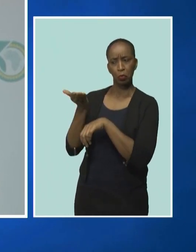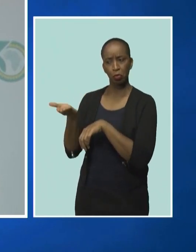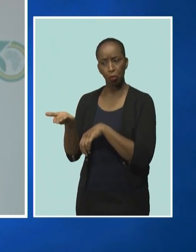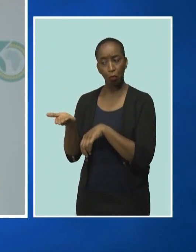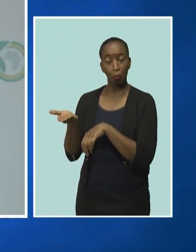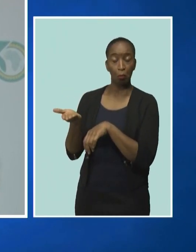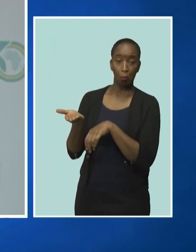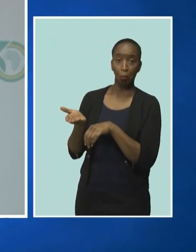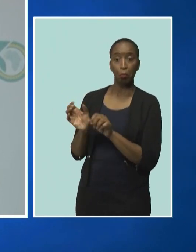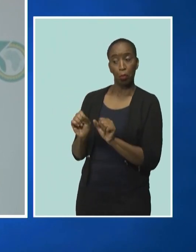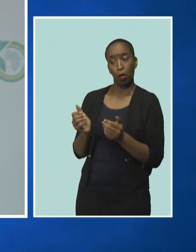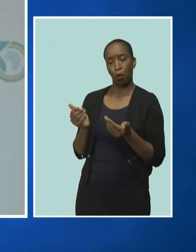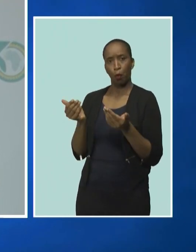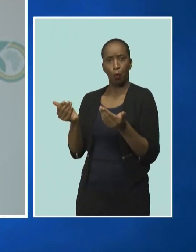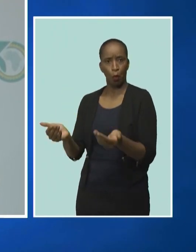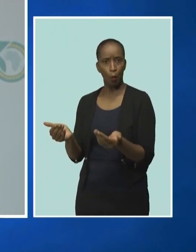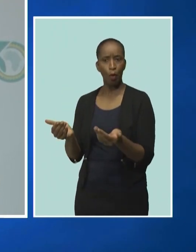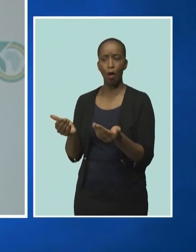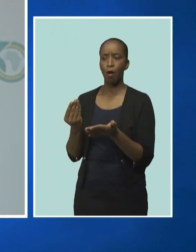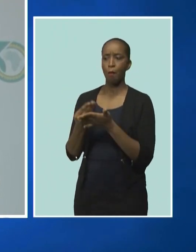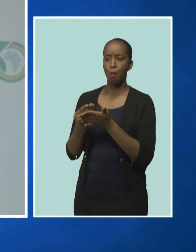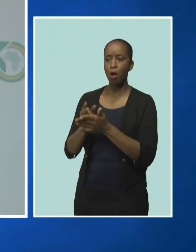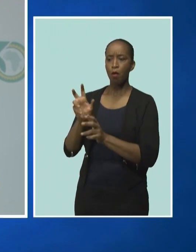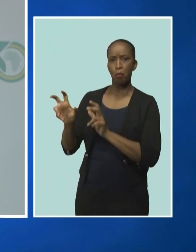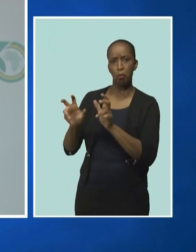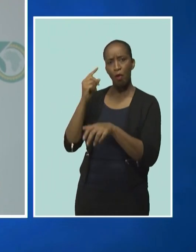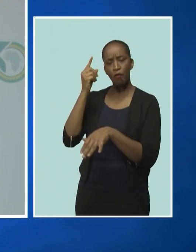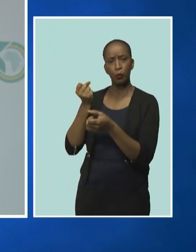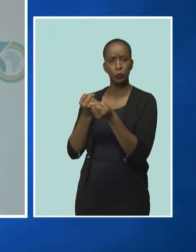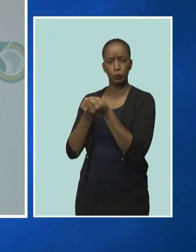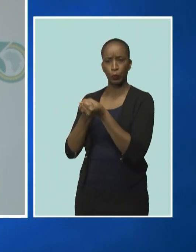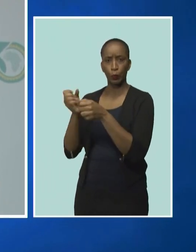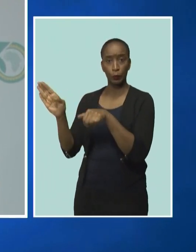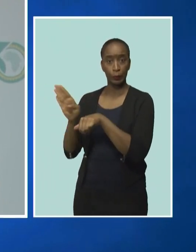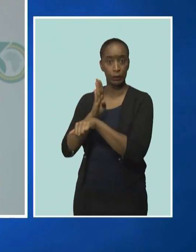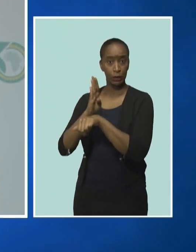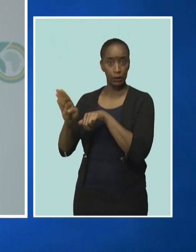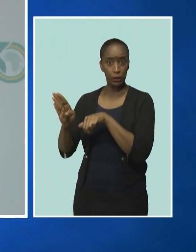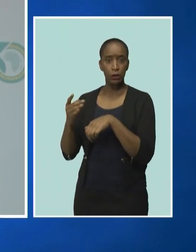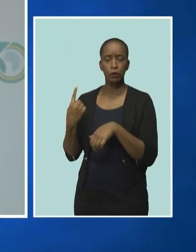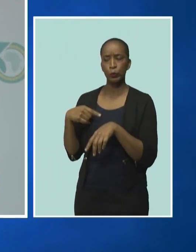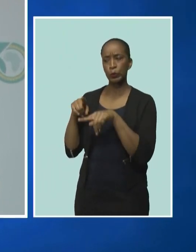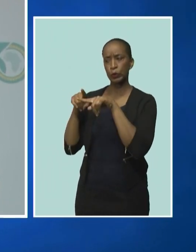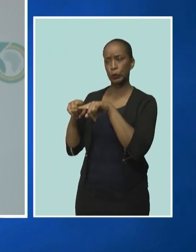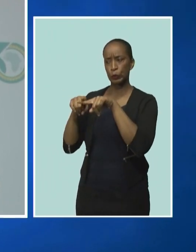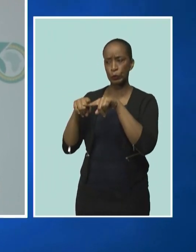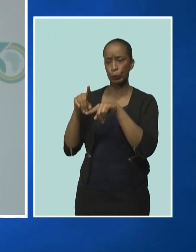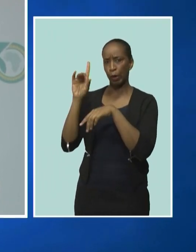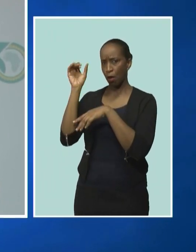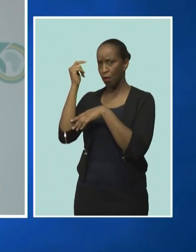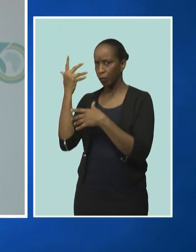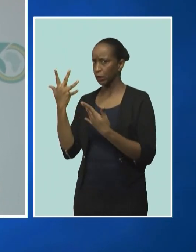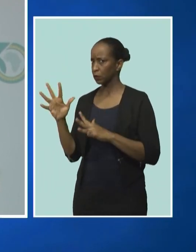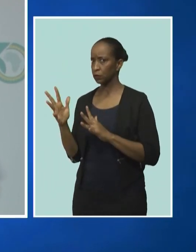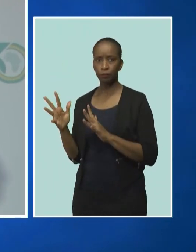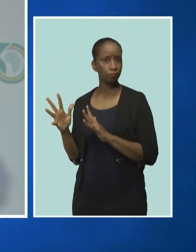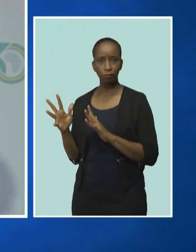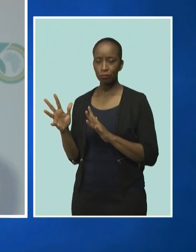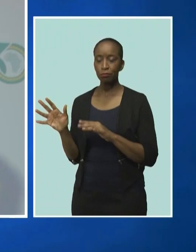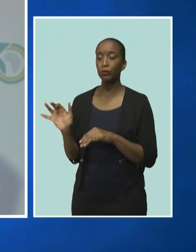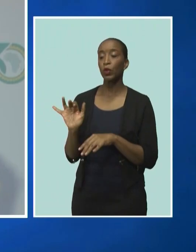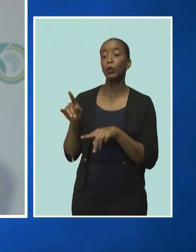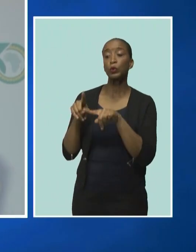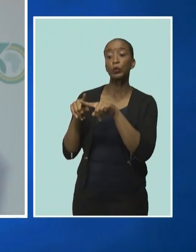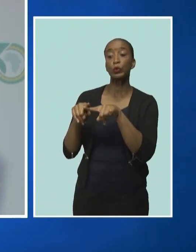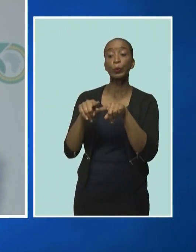facilitated, not just by governments, but by dealing with entities with whom you already have a relationship. I trust and